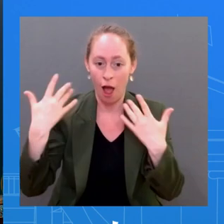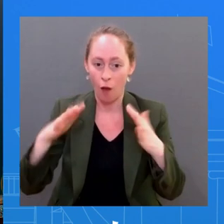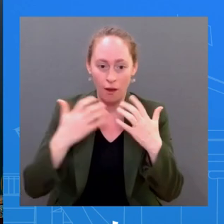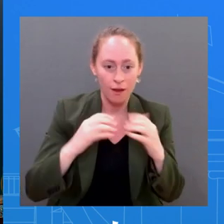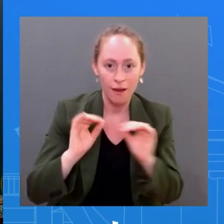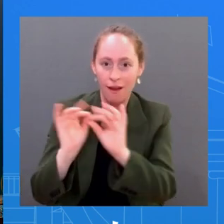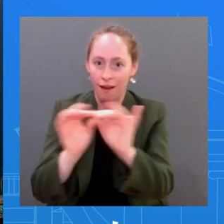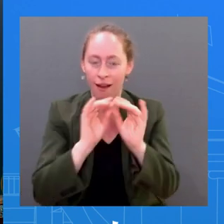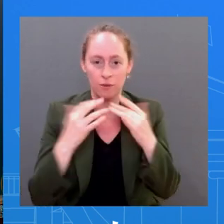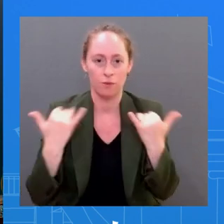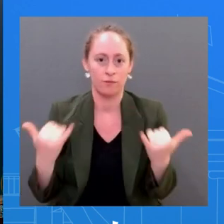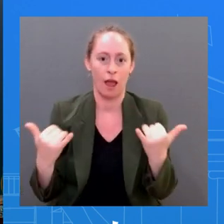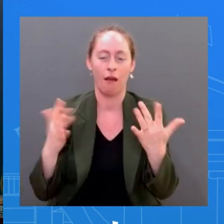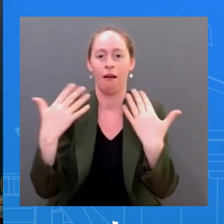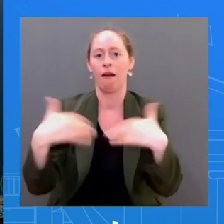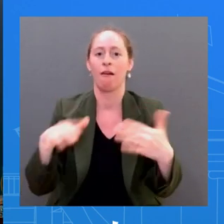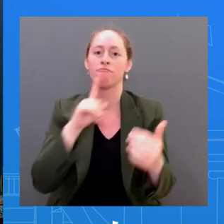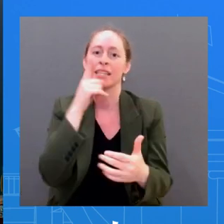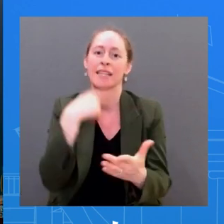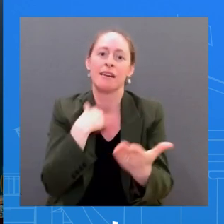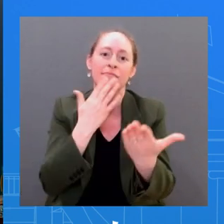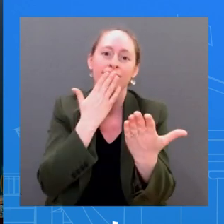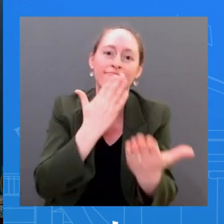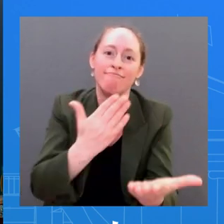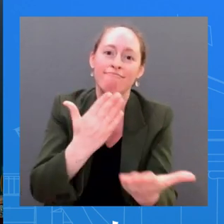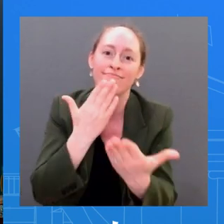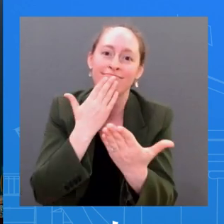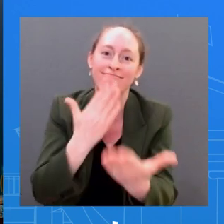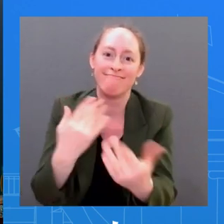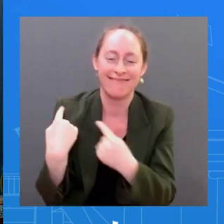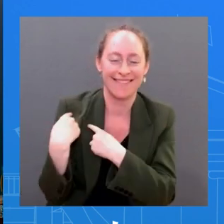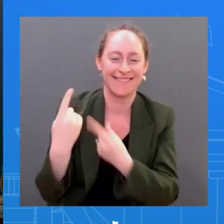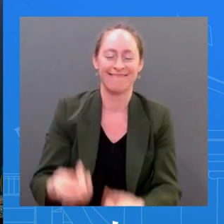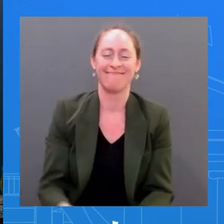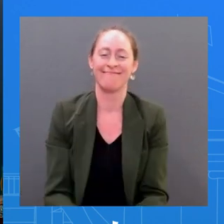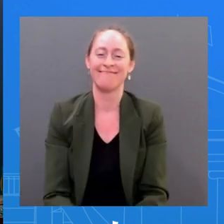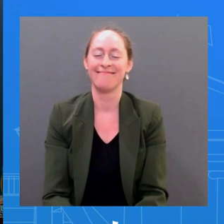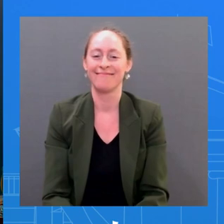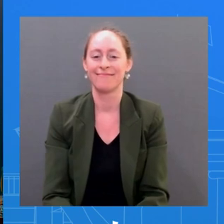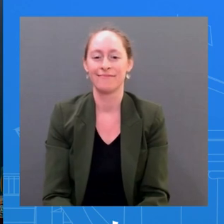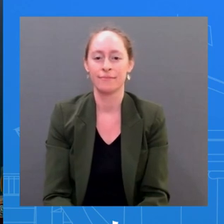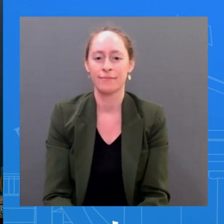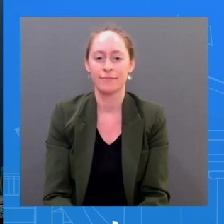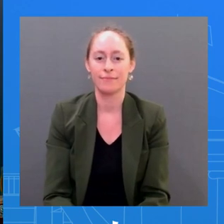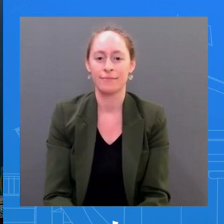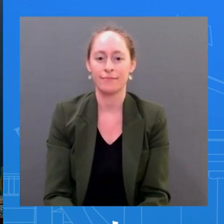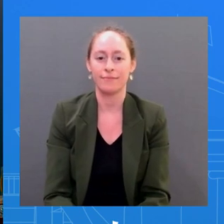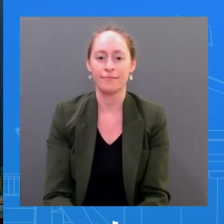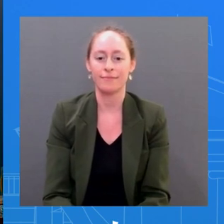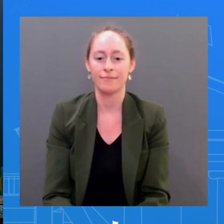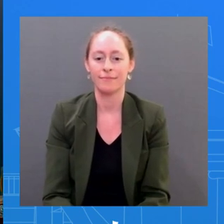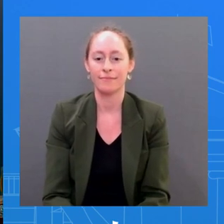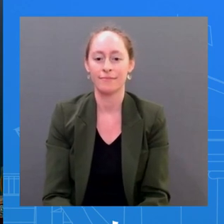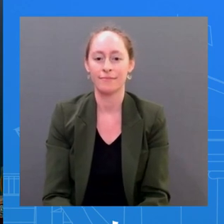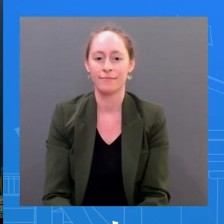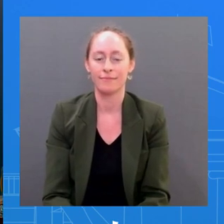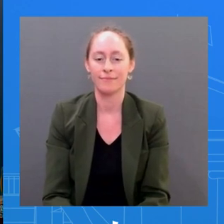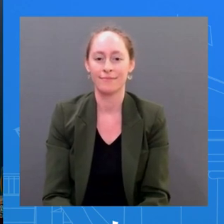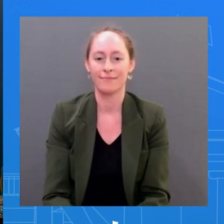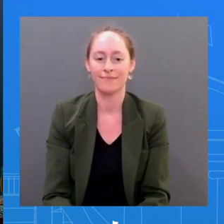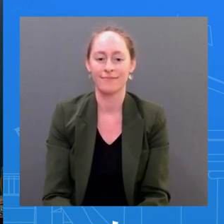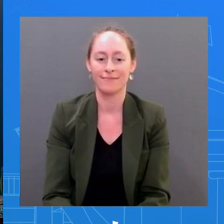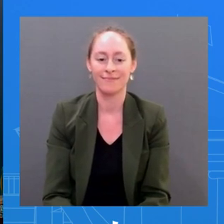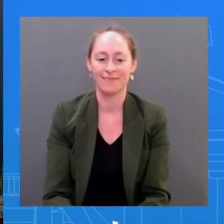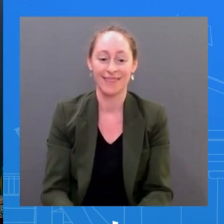far. We have felt the impact of it. Okay, please join me on welcoming the team. And with that, I think that's all I